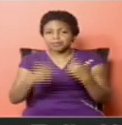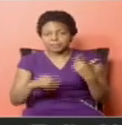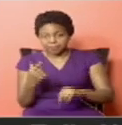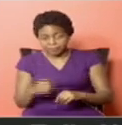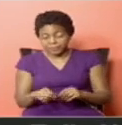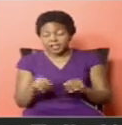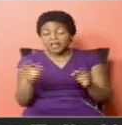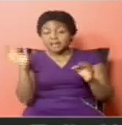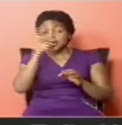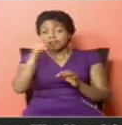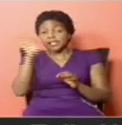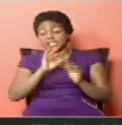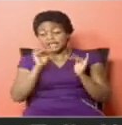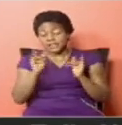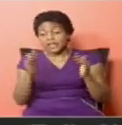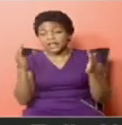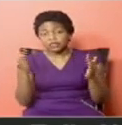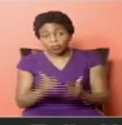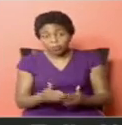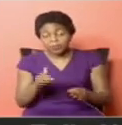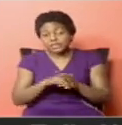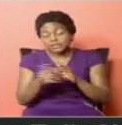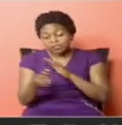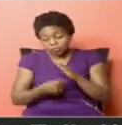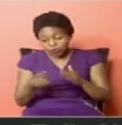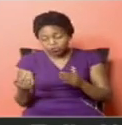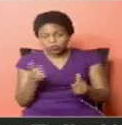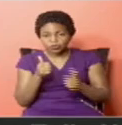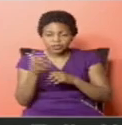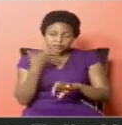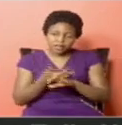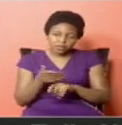a situation that none of us could control.